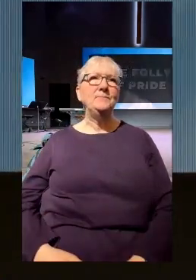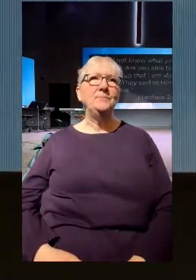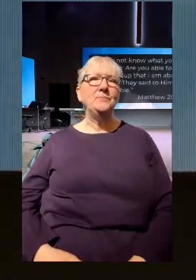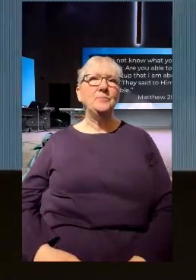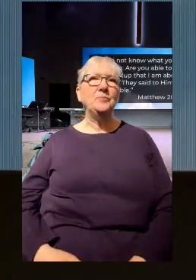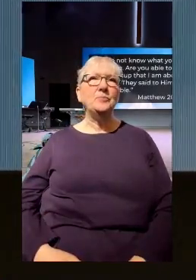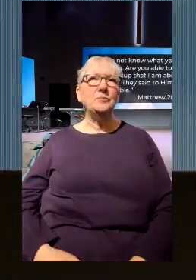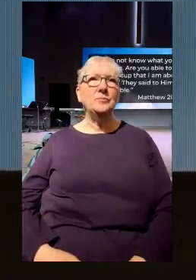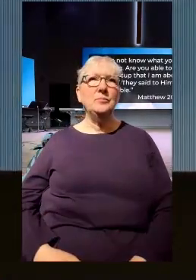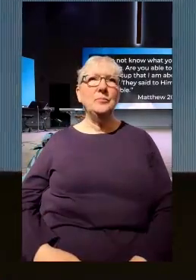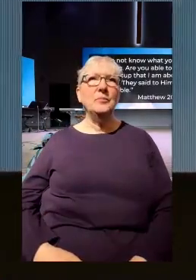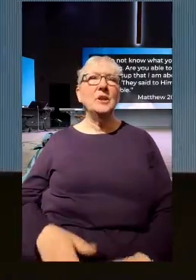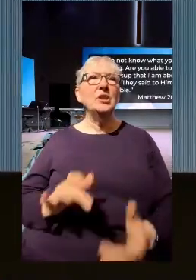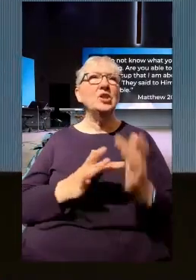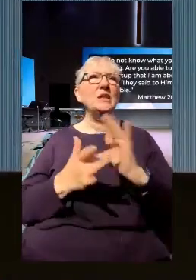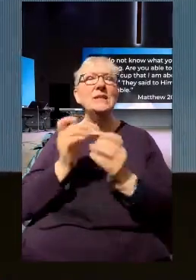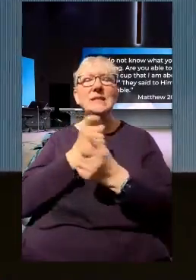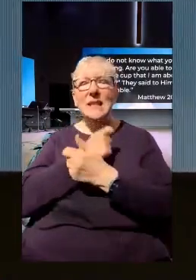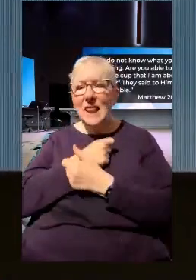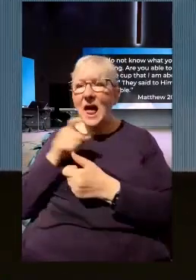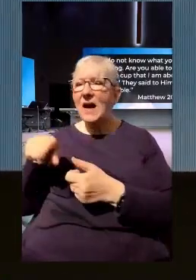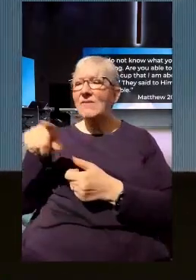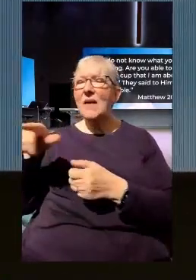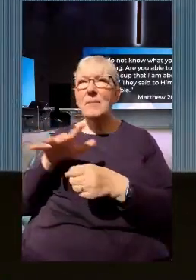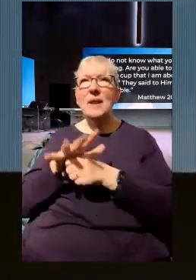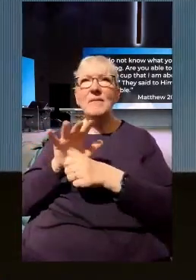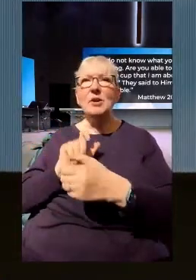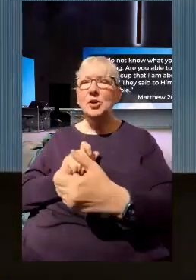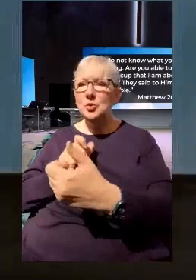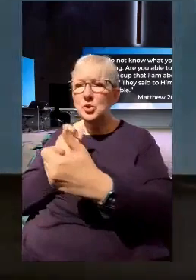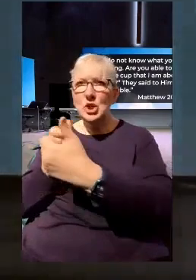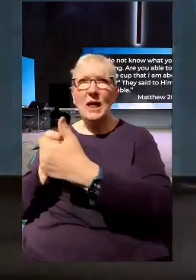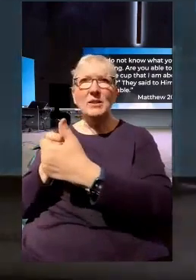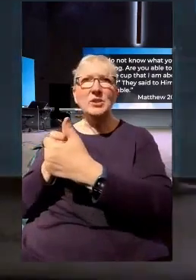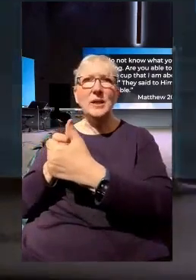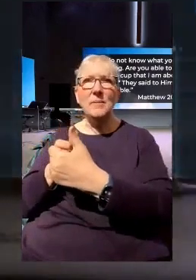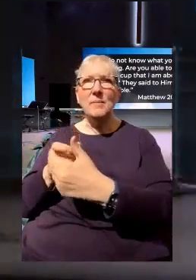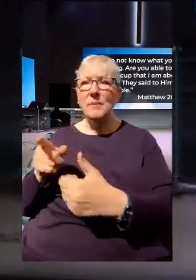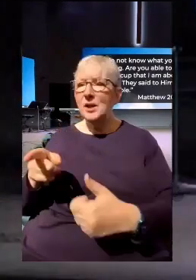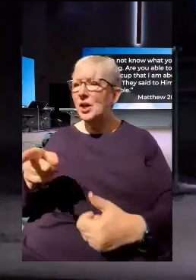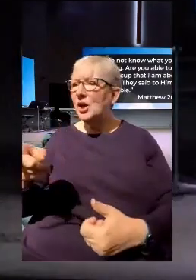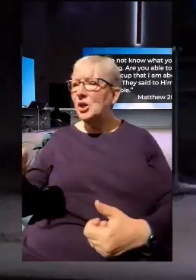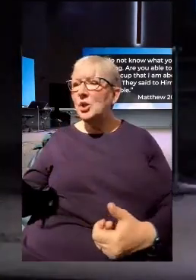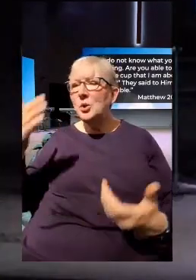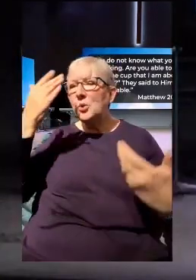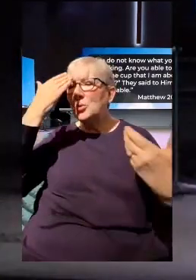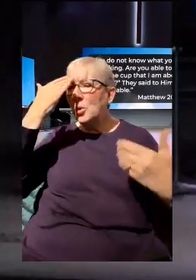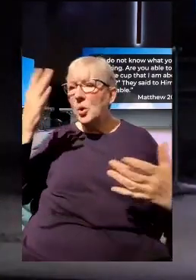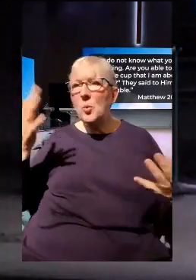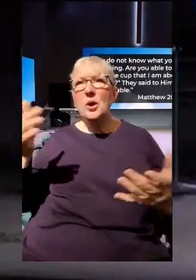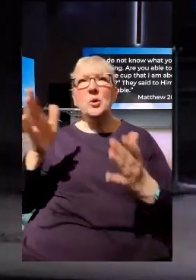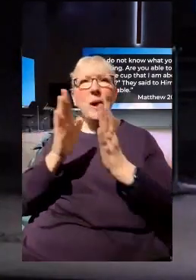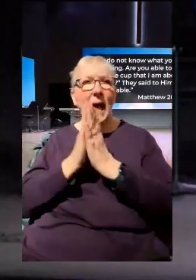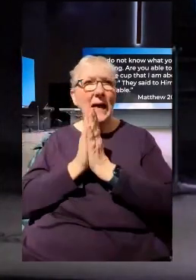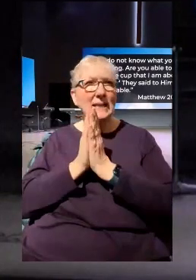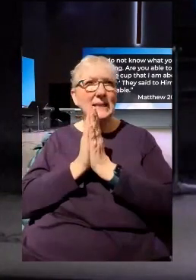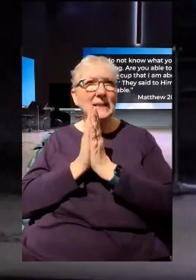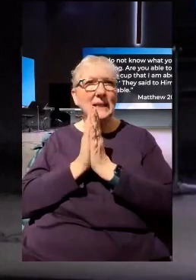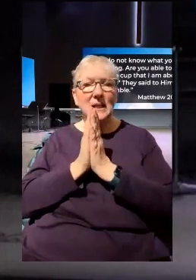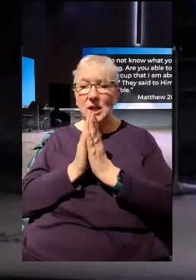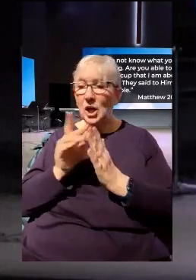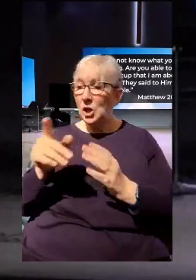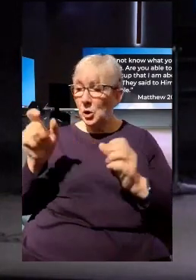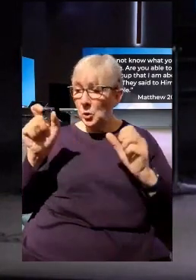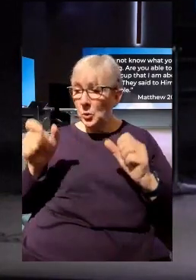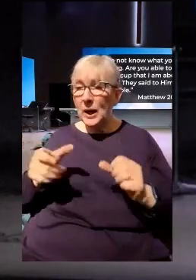He loves them enough to challenge them. You do not know what you are asking. Are you able to drink the cup